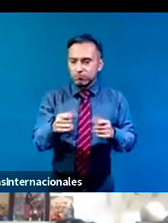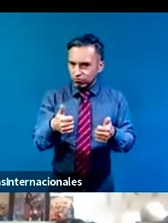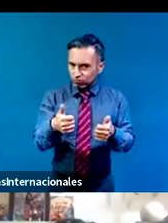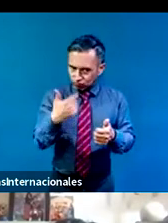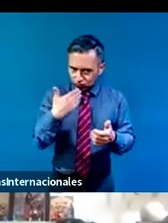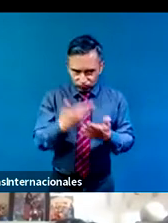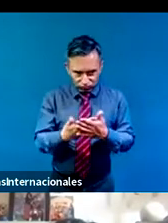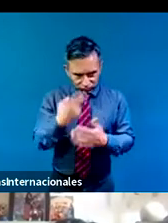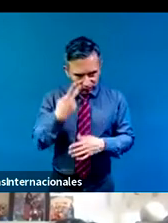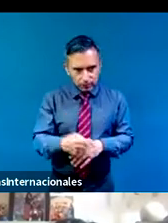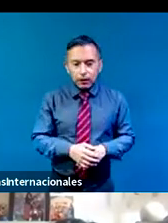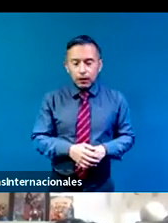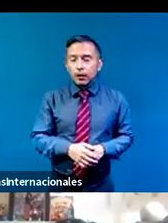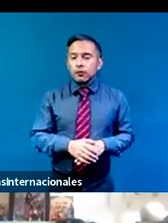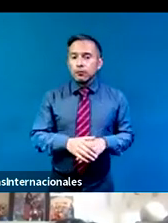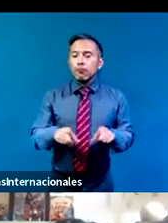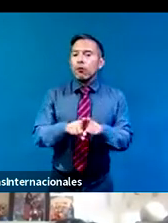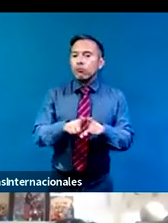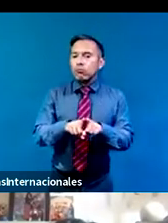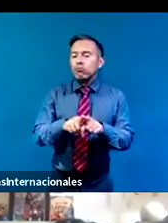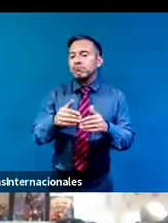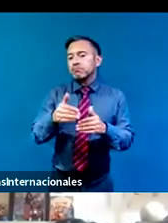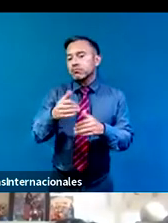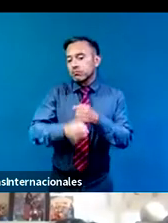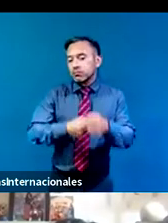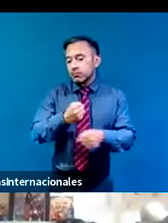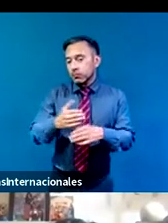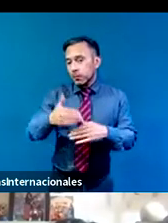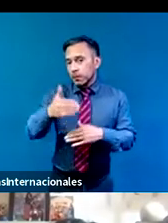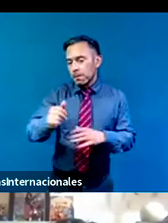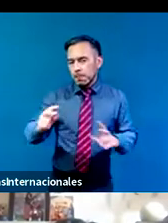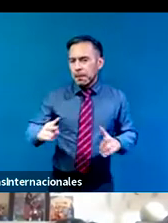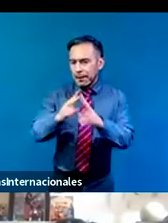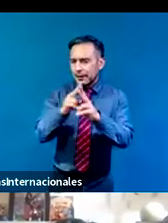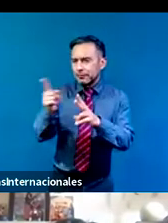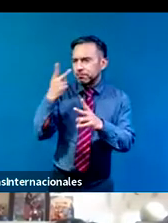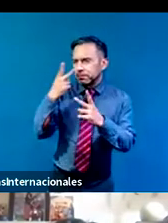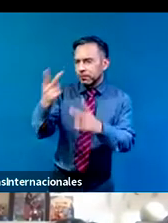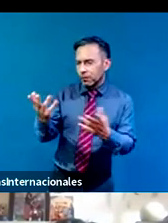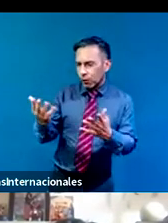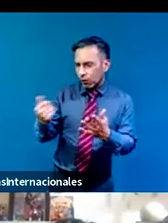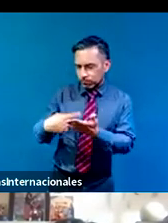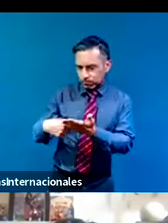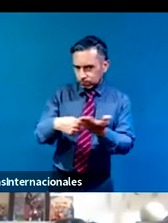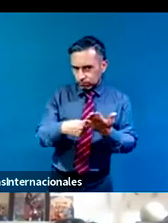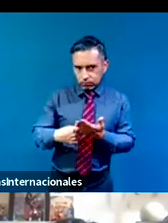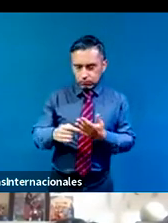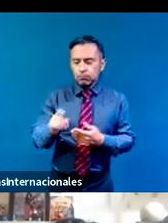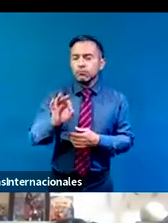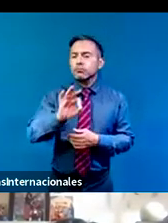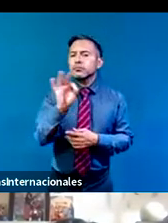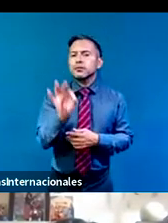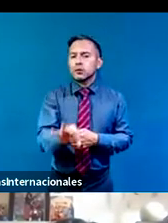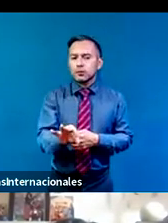engage there. Indeed, the question about how will the Action Coalition decide on invitations to the Paris